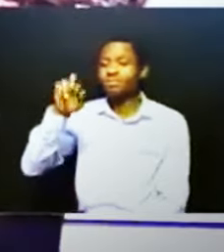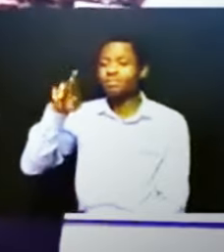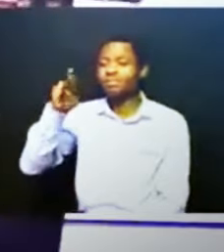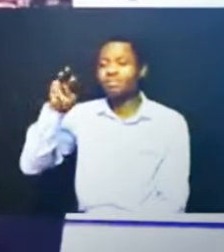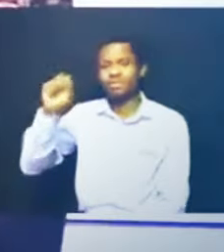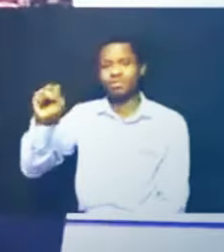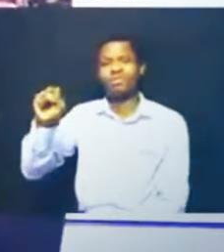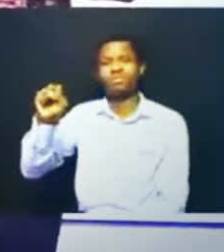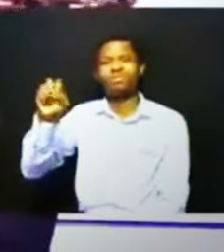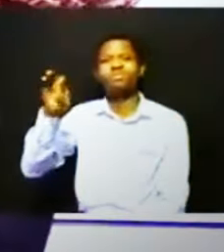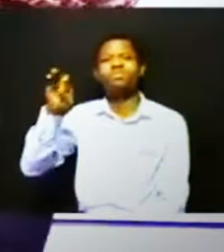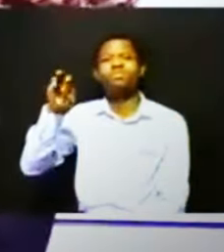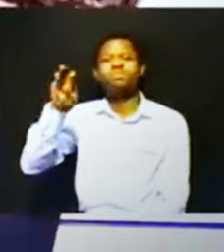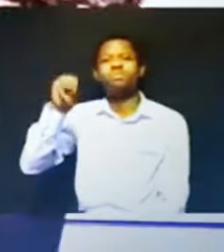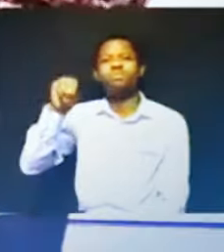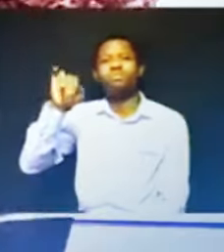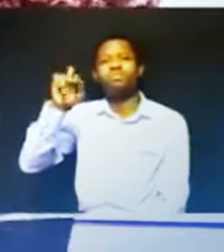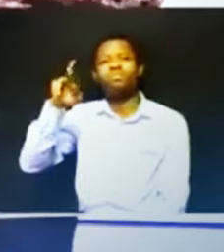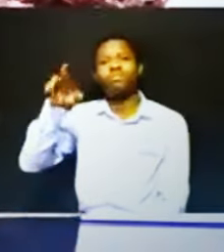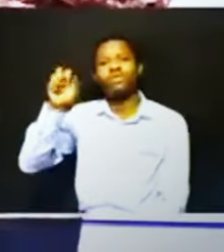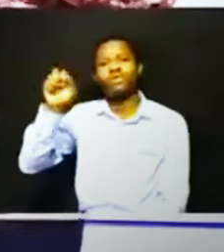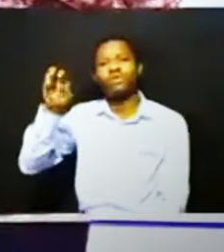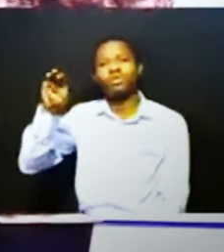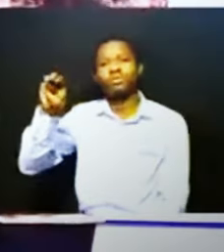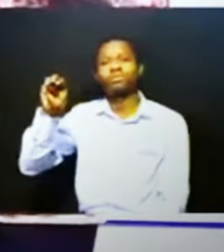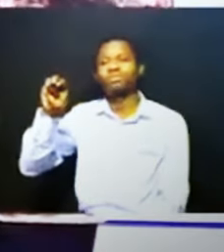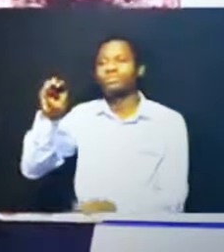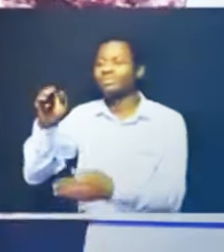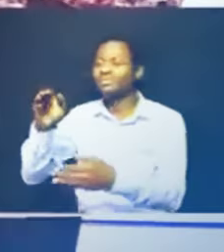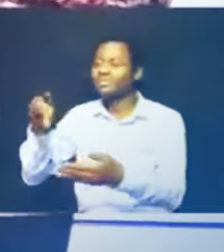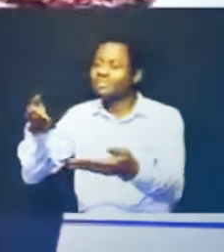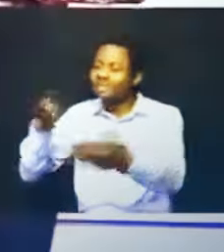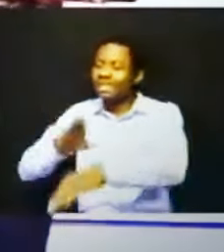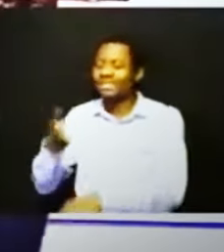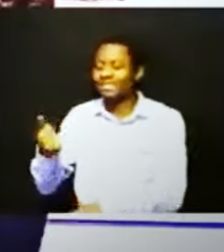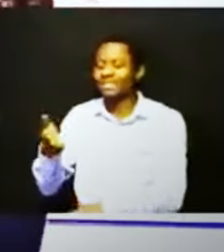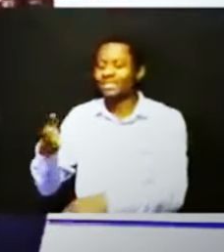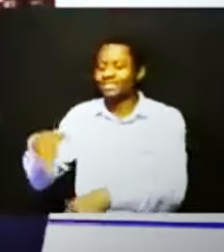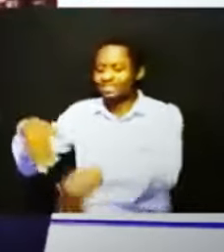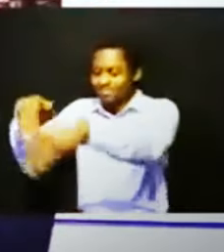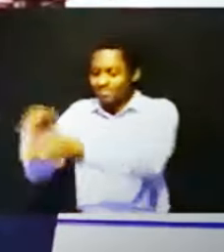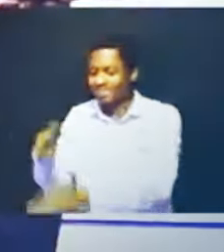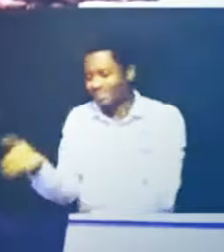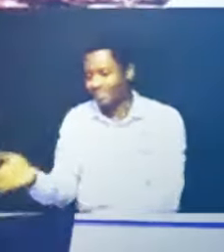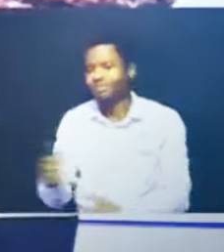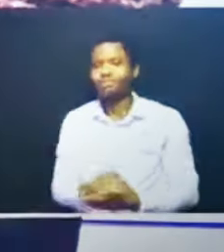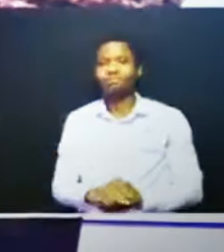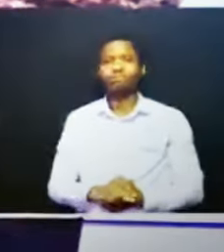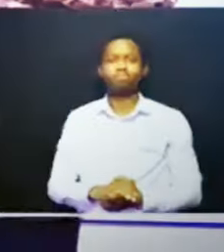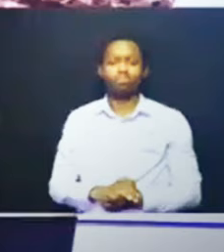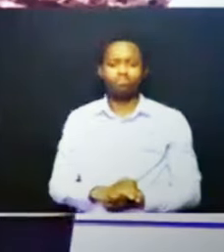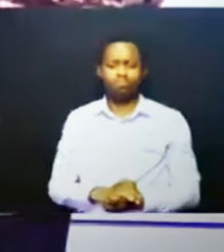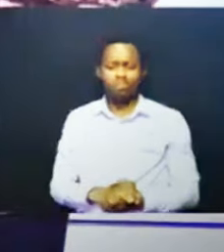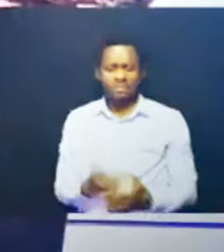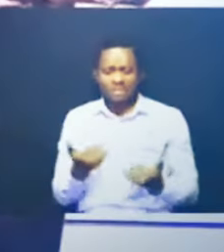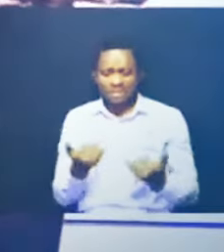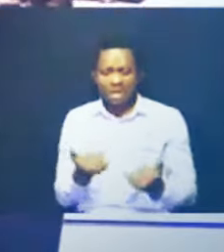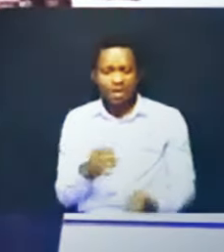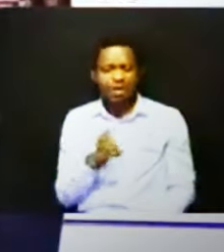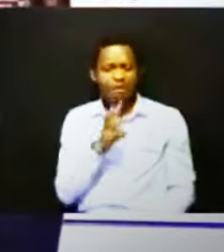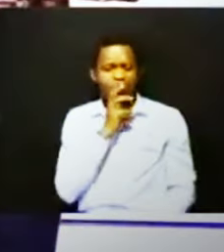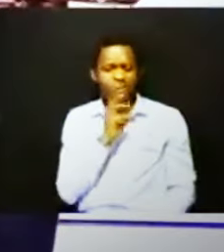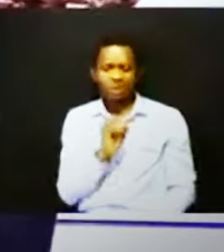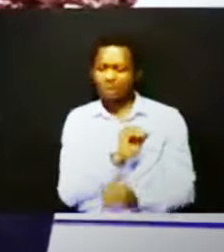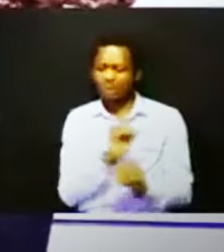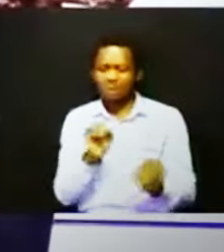oman no tena Kades na Miriam wo ho na wosie no ho ara. Now there was no water for the community, and